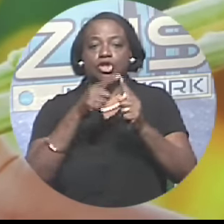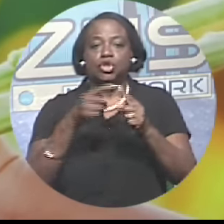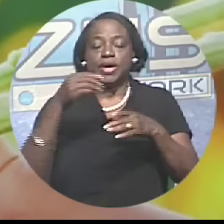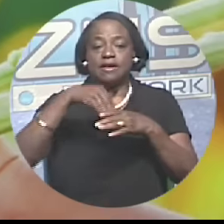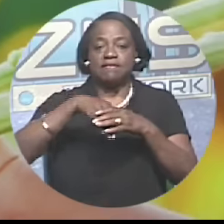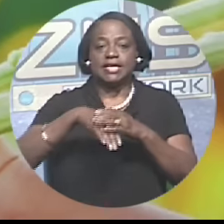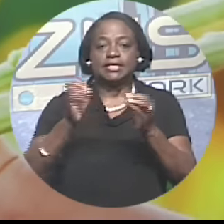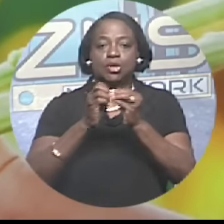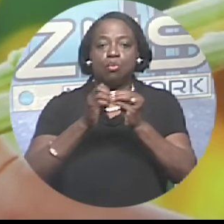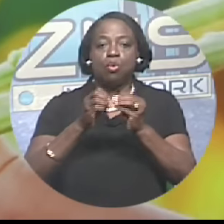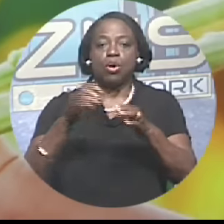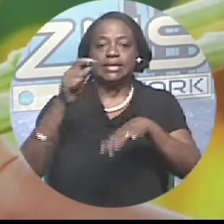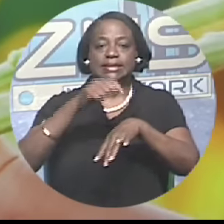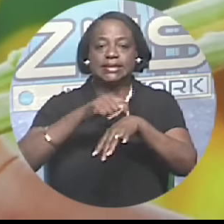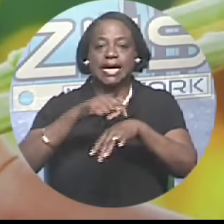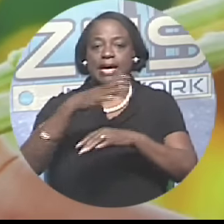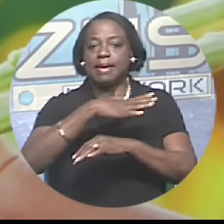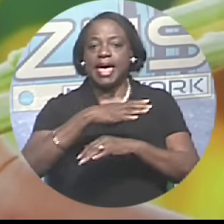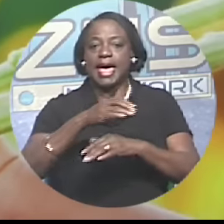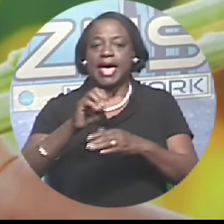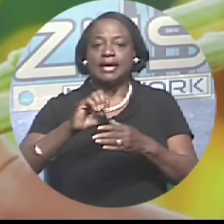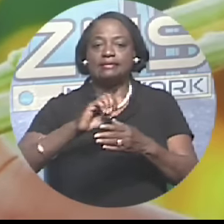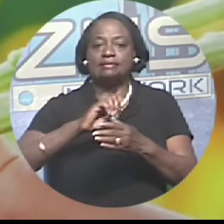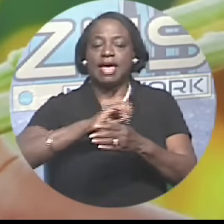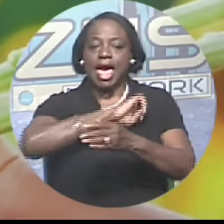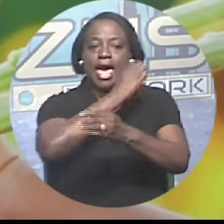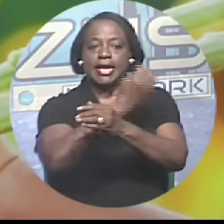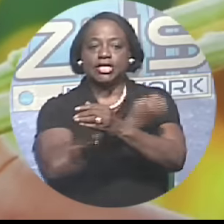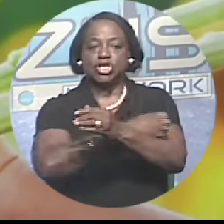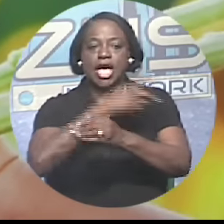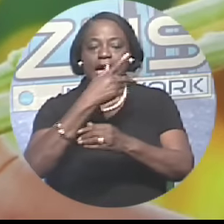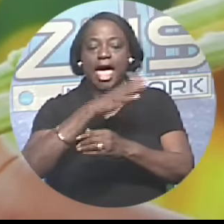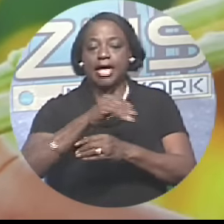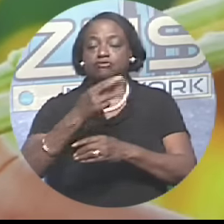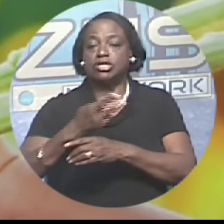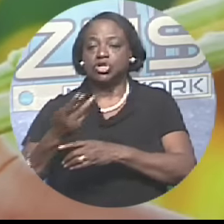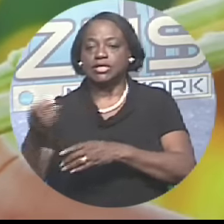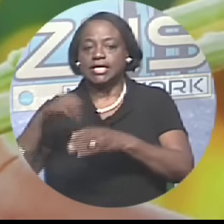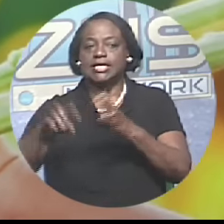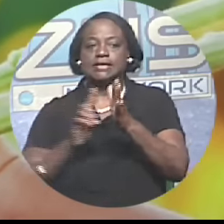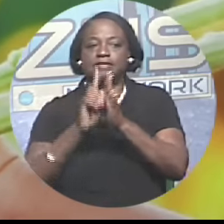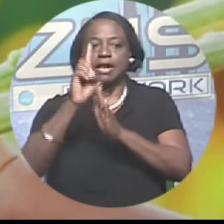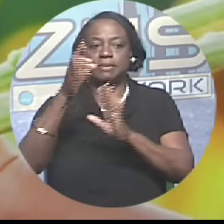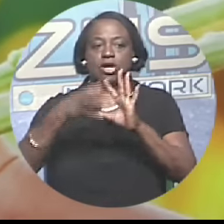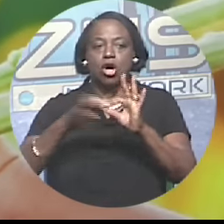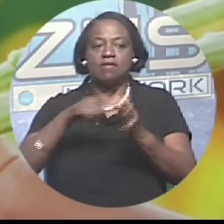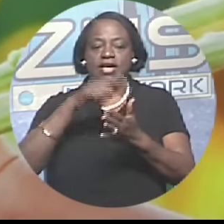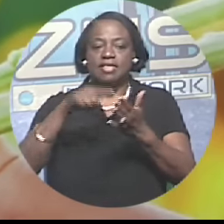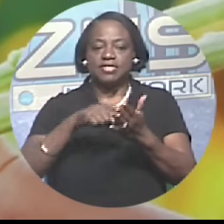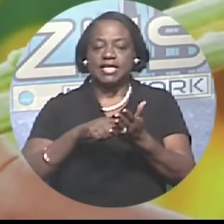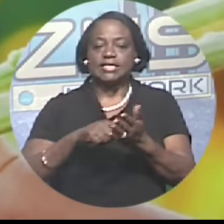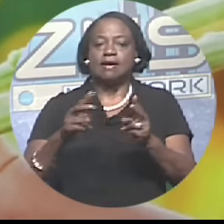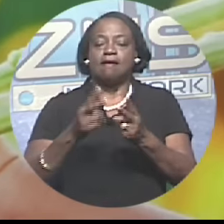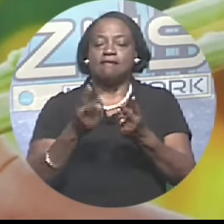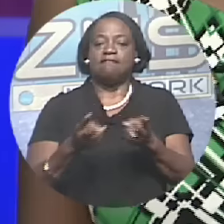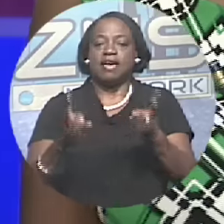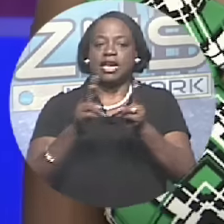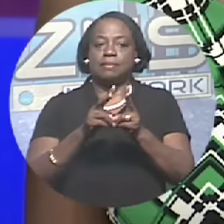invest more time, energy, and resources into the development of this extremely valuable